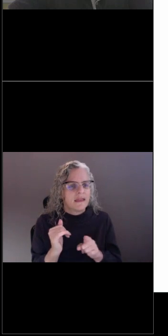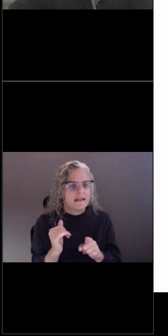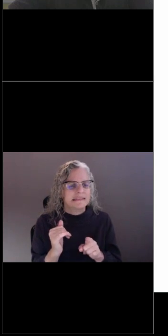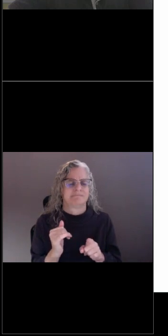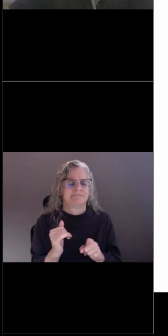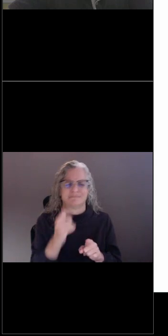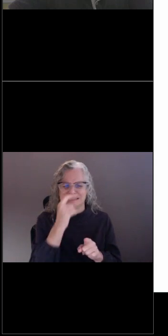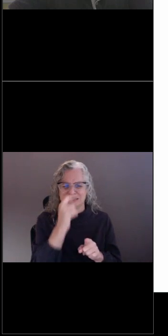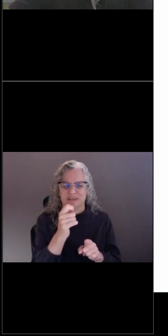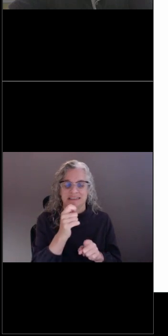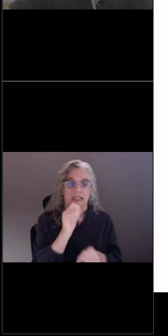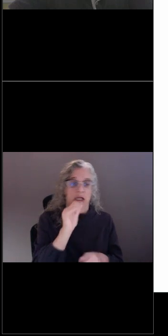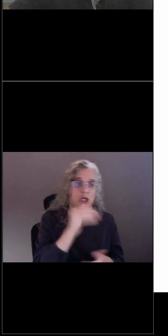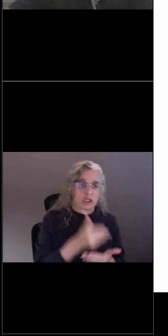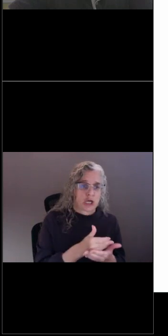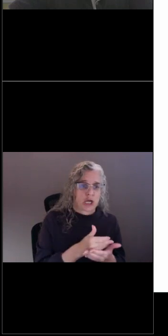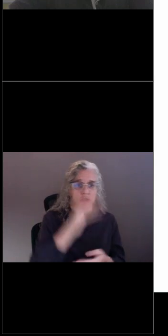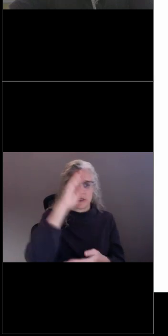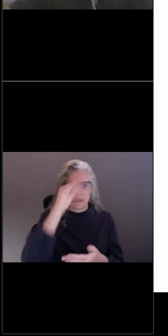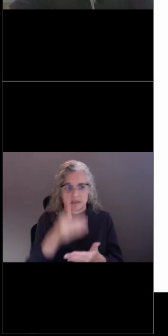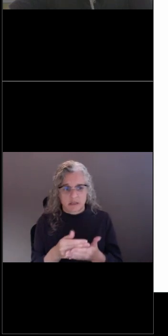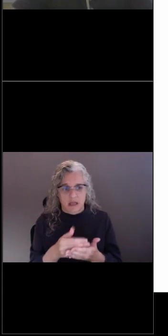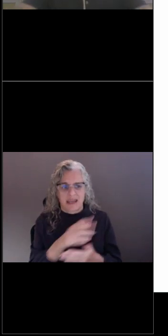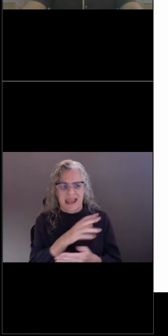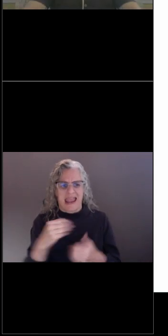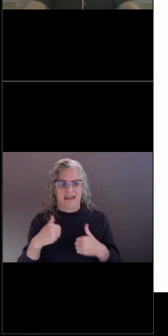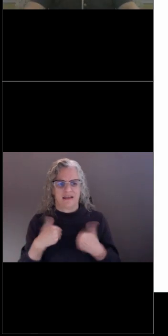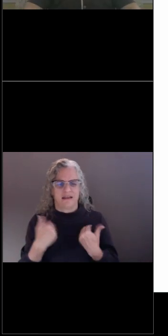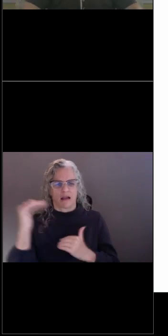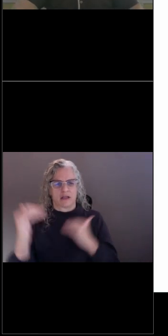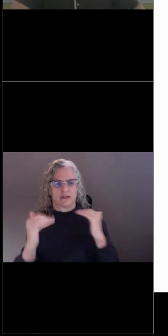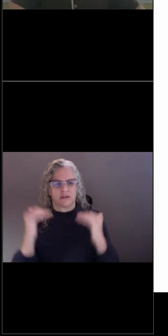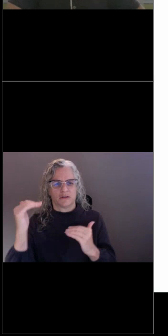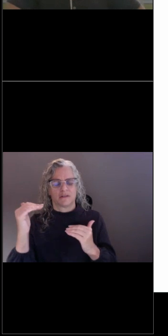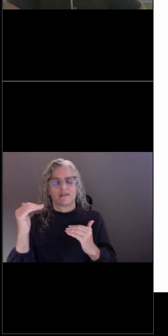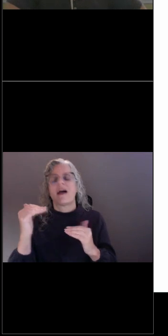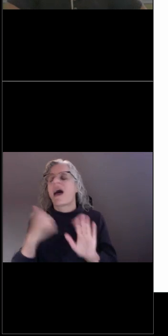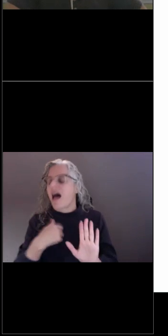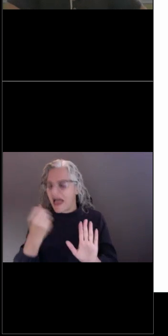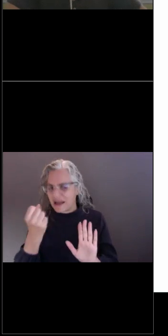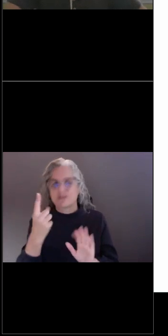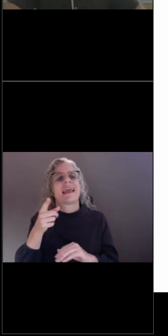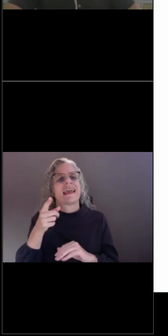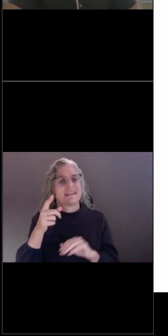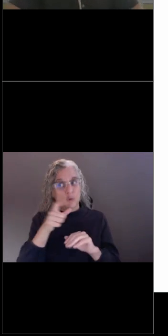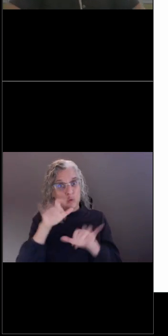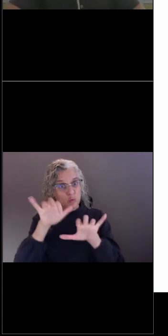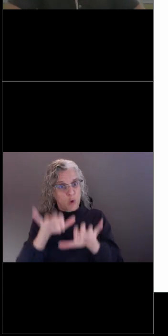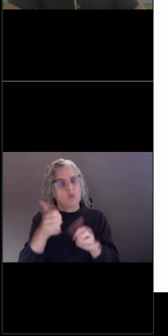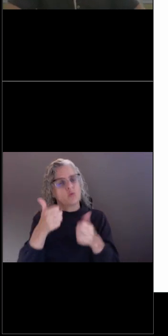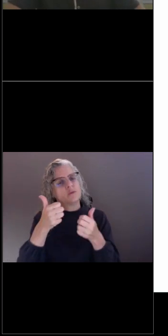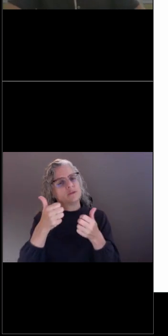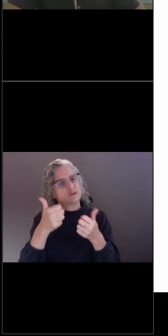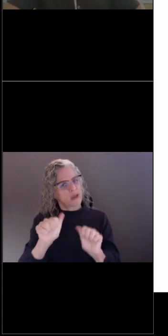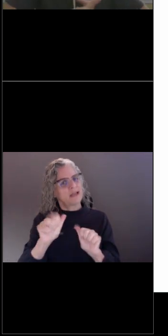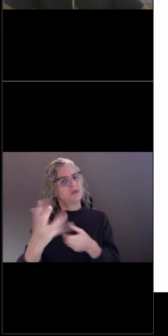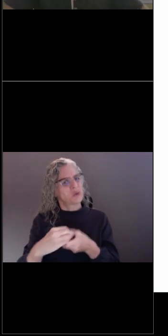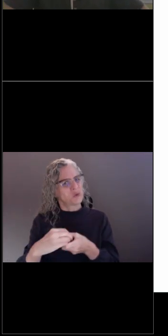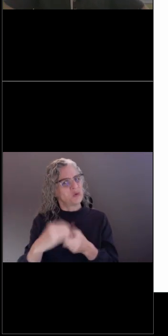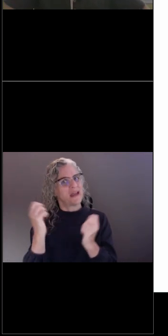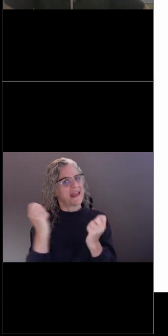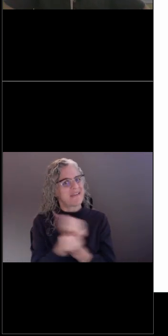have daughter, son, and young adult. Here's where I think there were good intentions, but things got a little funky in the